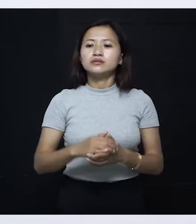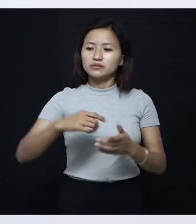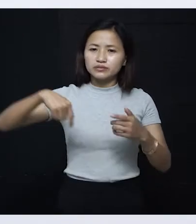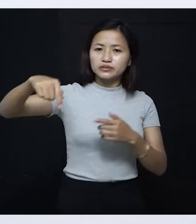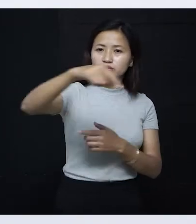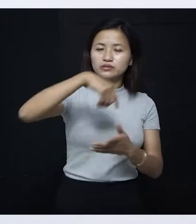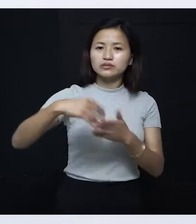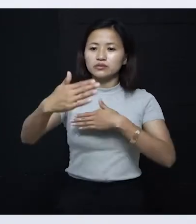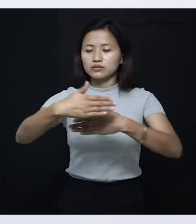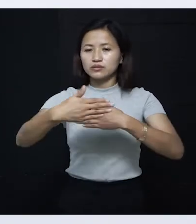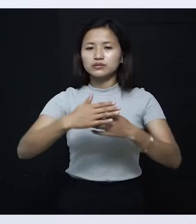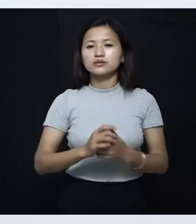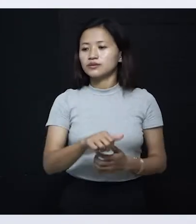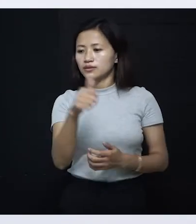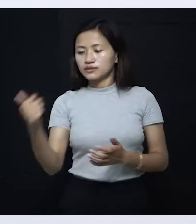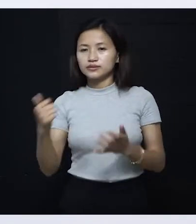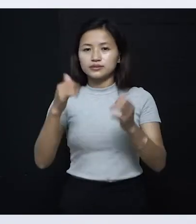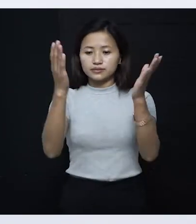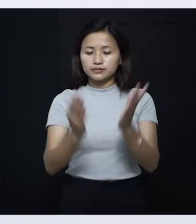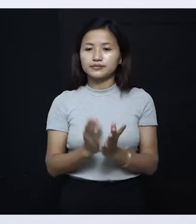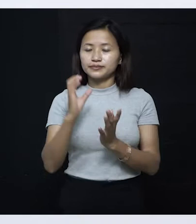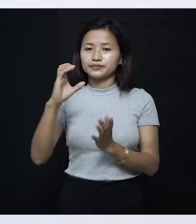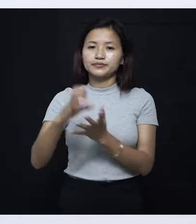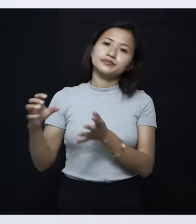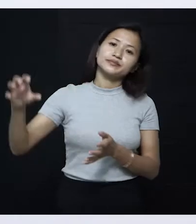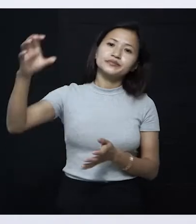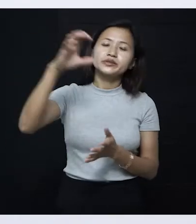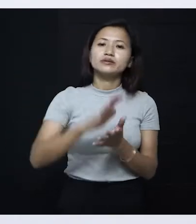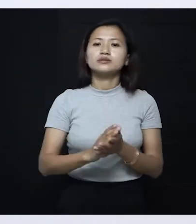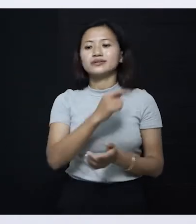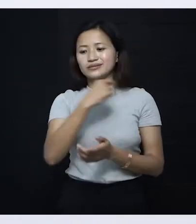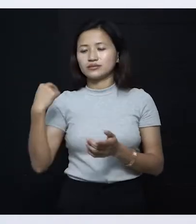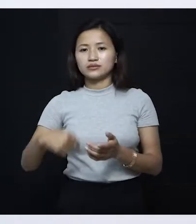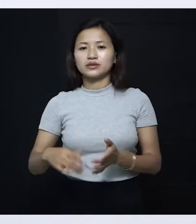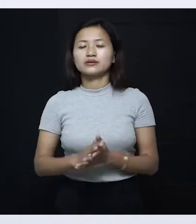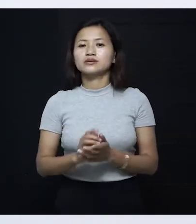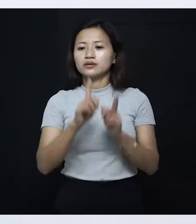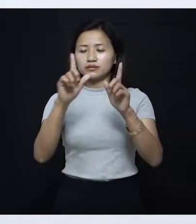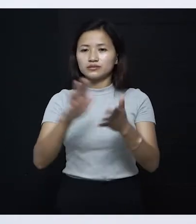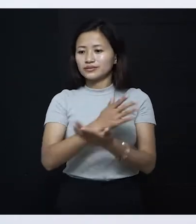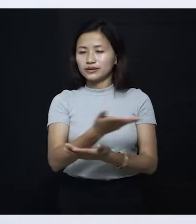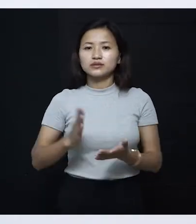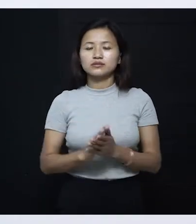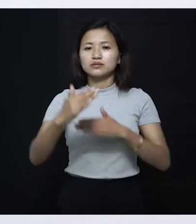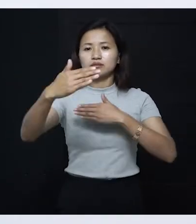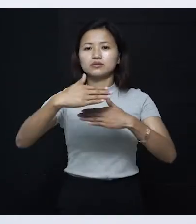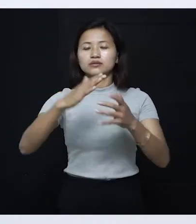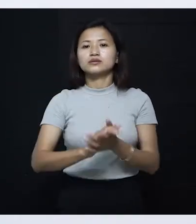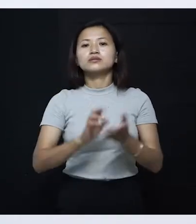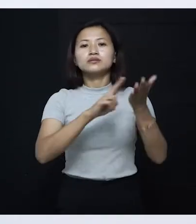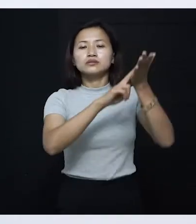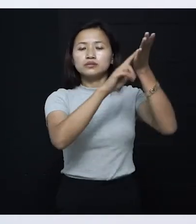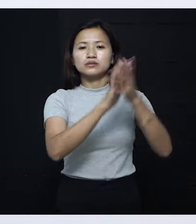surrounded or close to other countries again, okay, and that is China. China lies close in the north, okay.